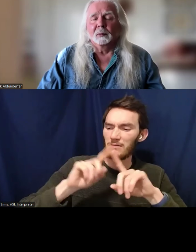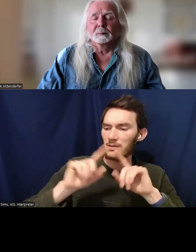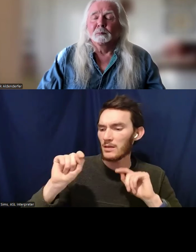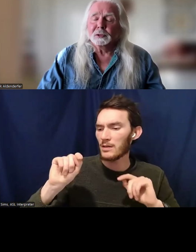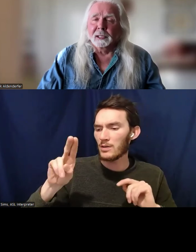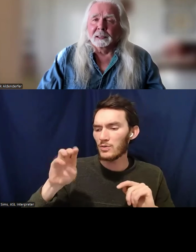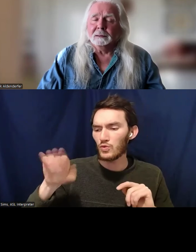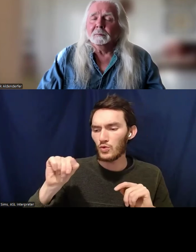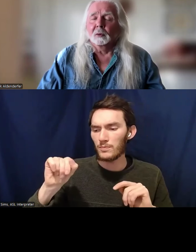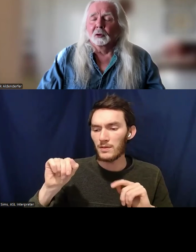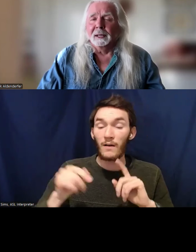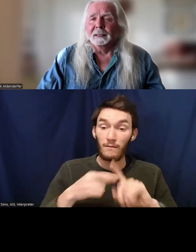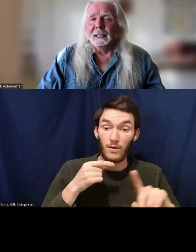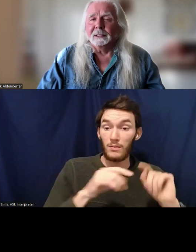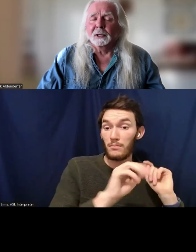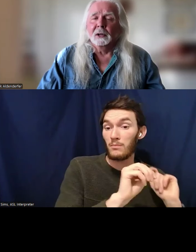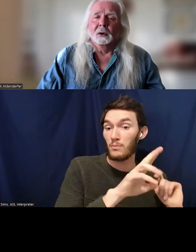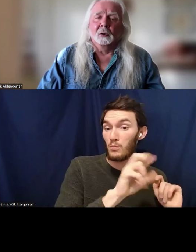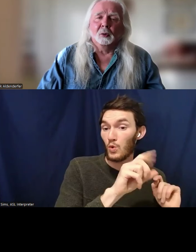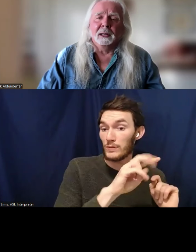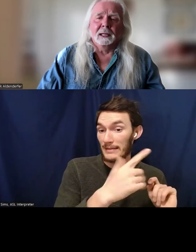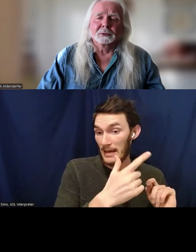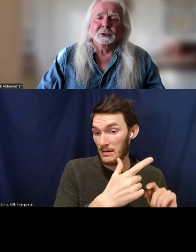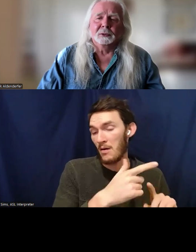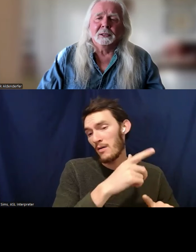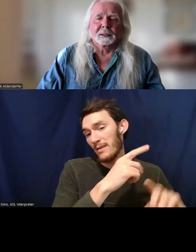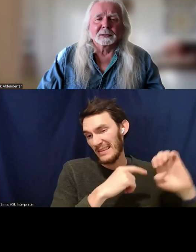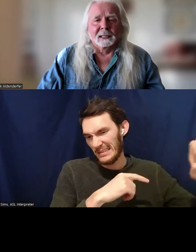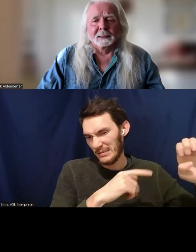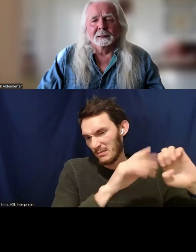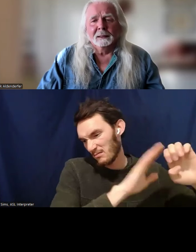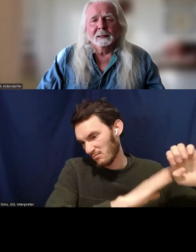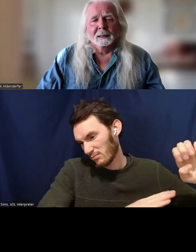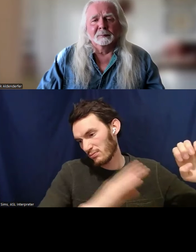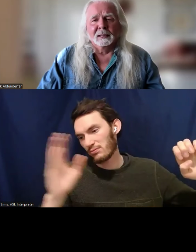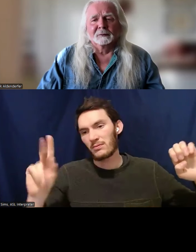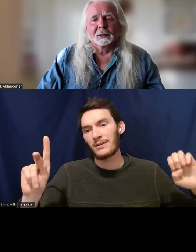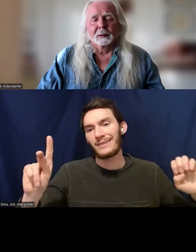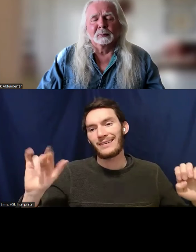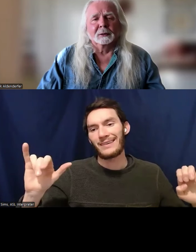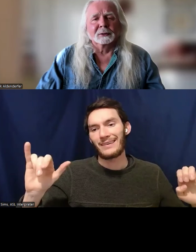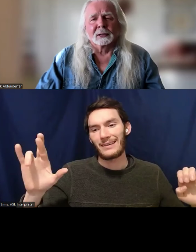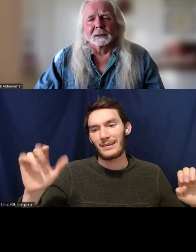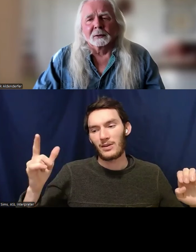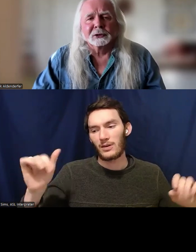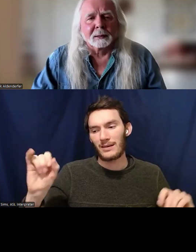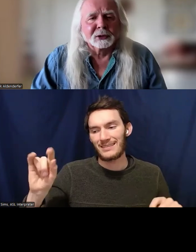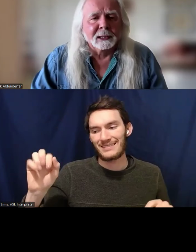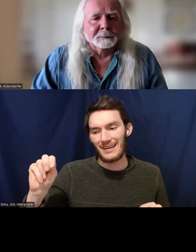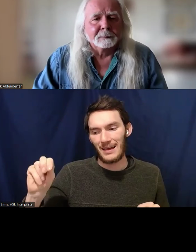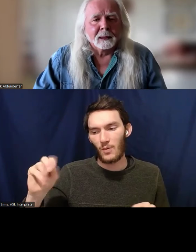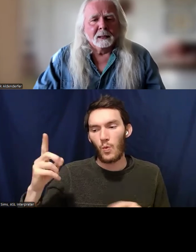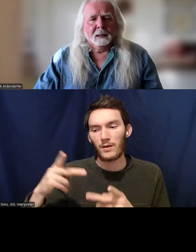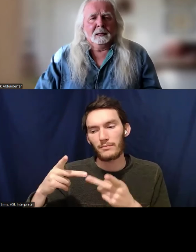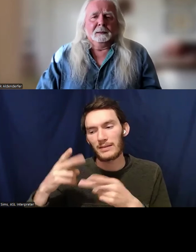from Mustang, all the way in the east, all the way out to Kyrgyzstan at the burial site called